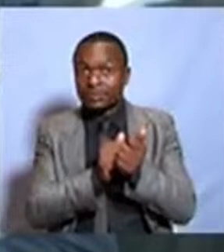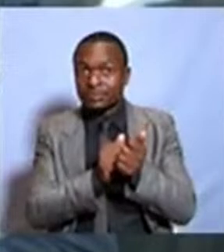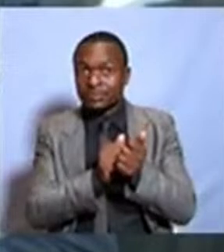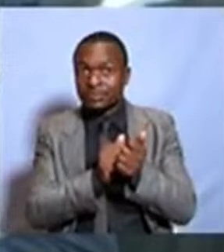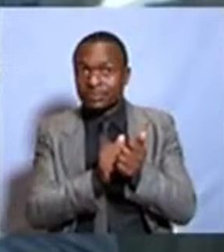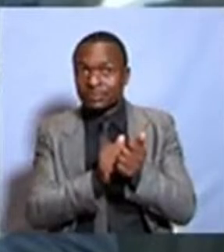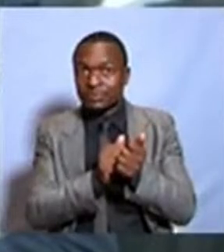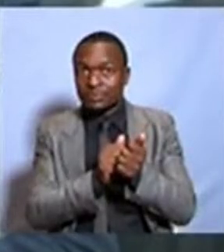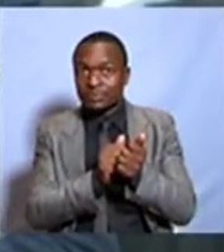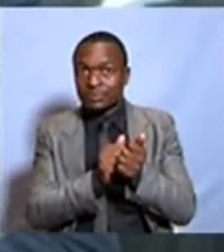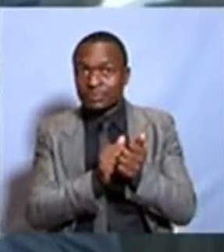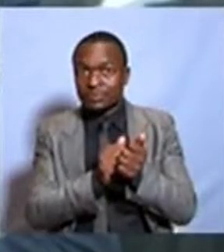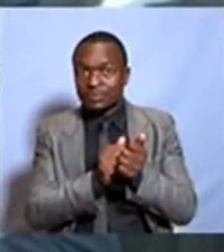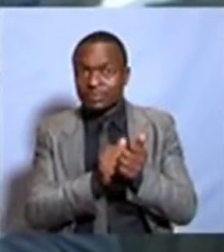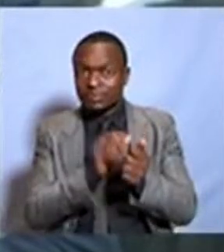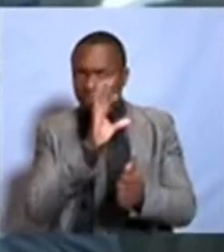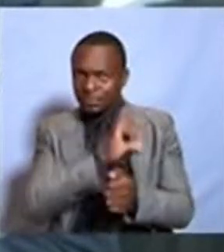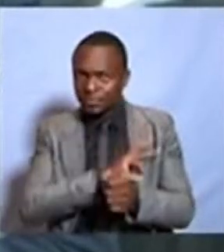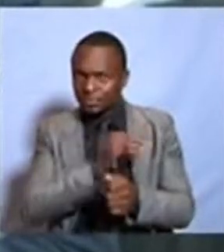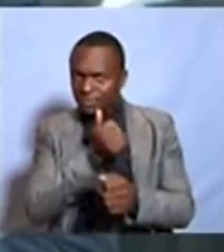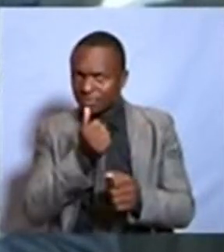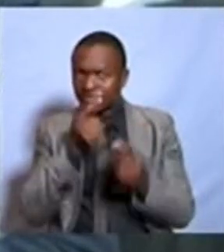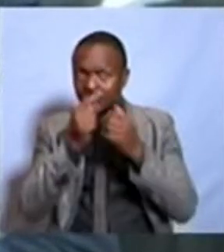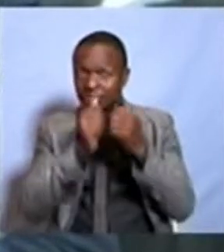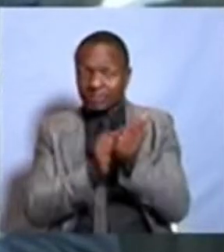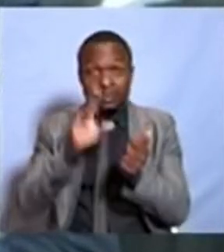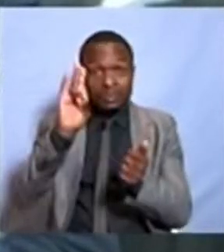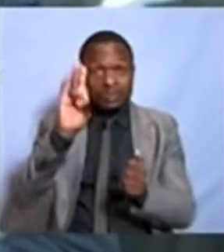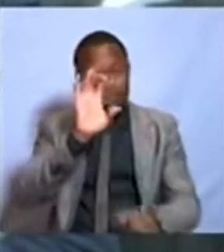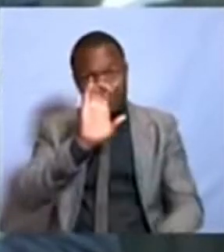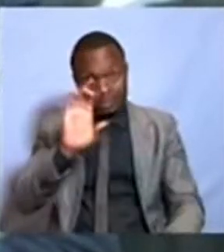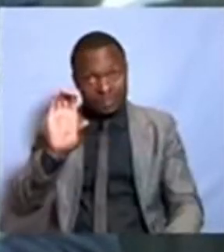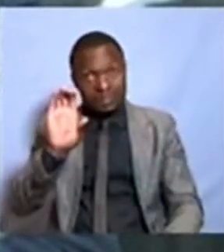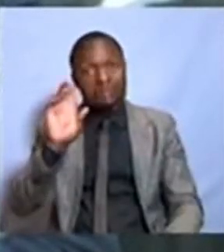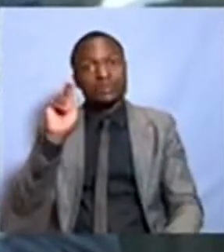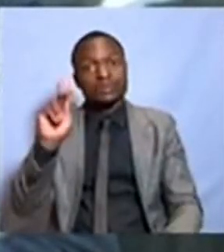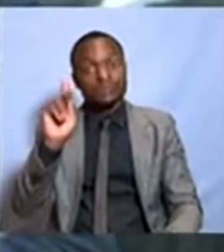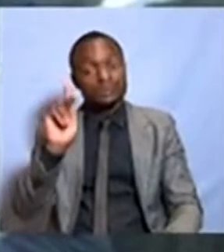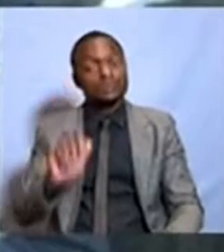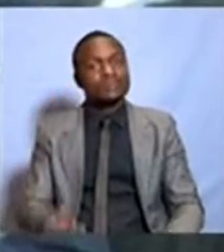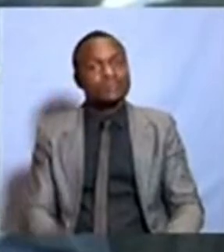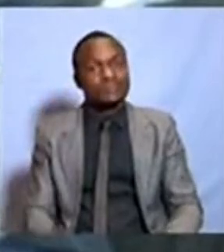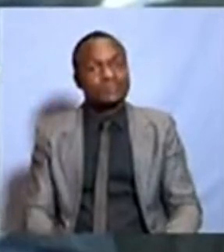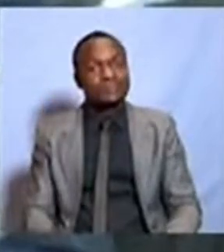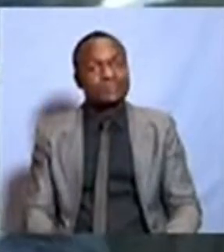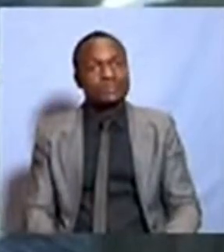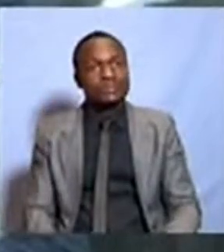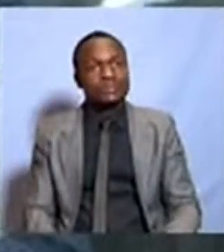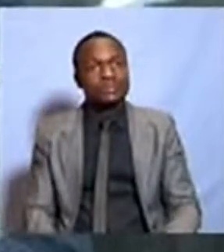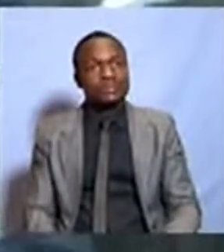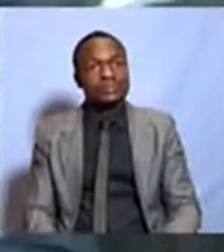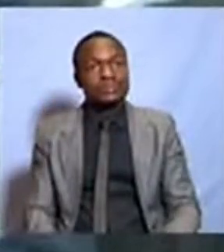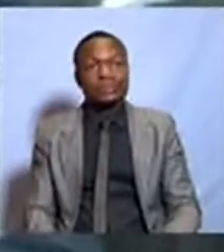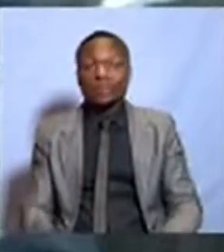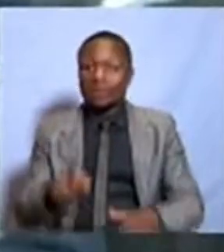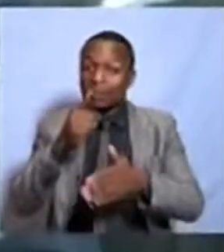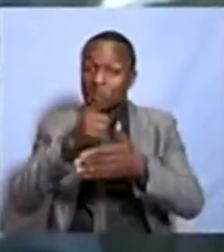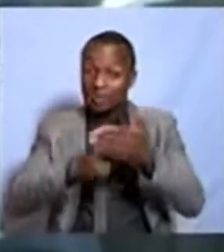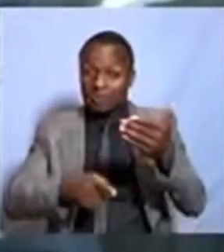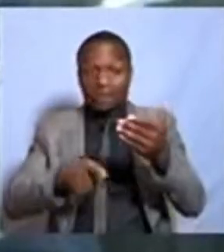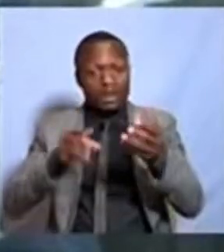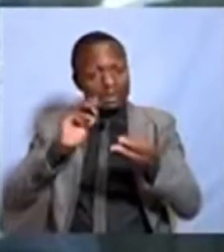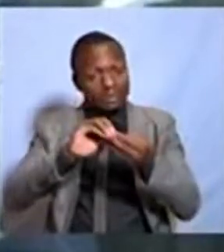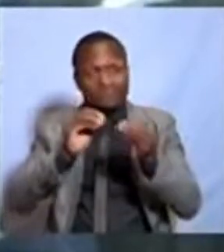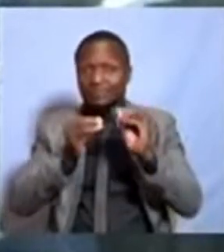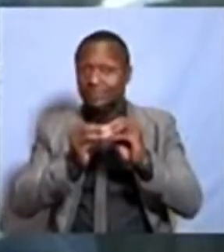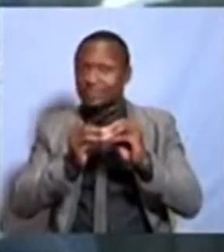wage, others are talking about 700 kwacha, others. So what figure?